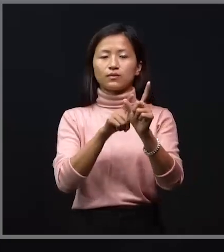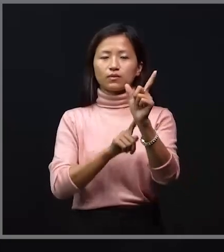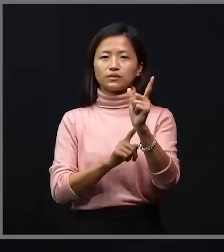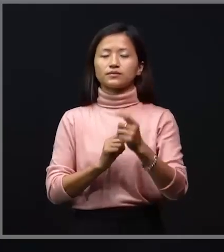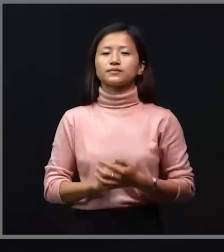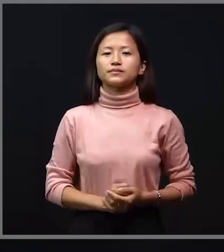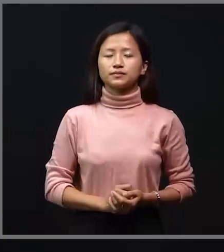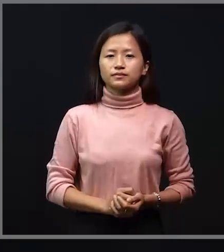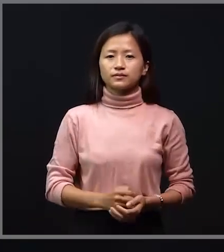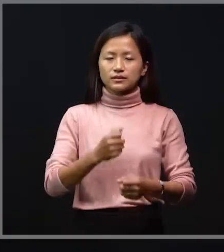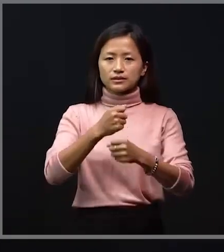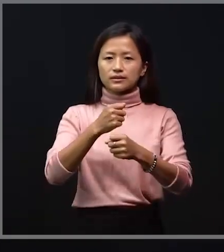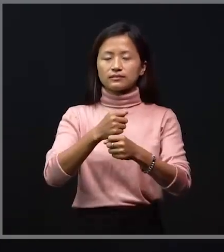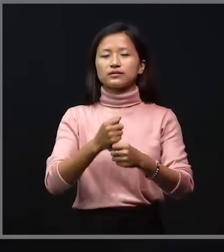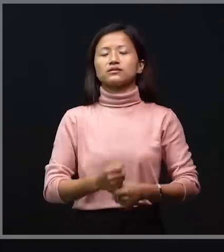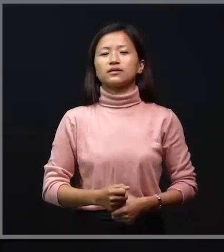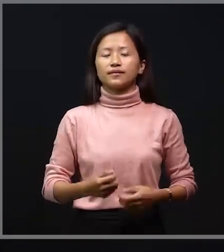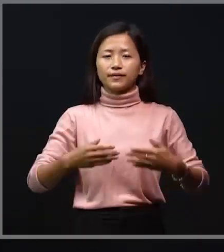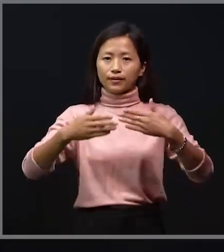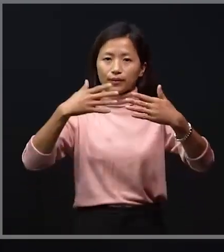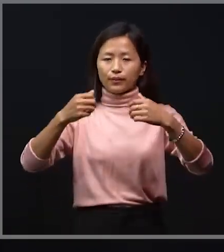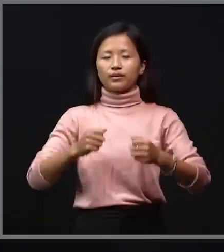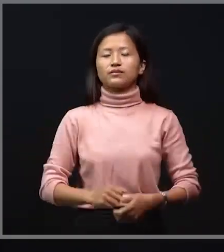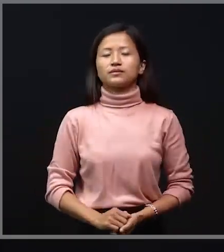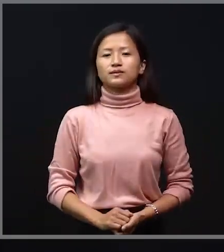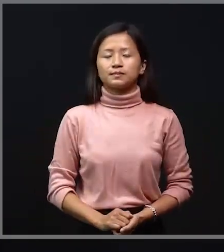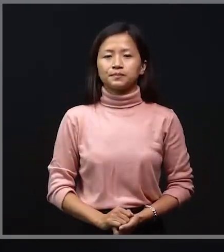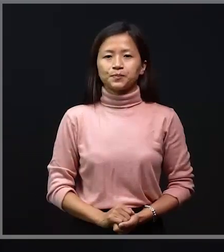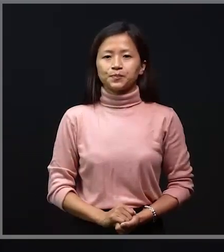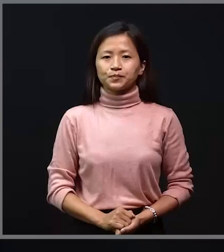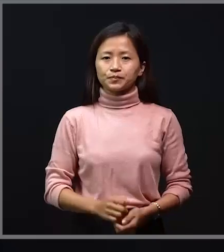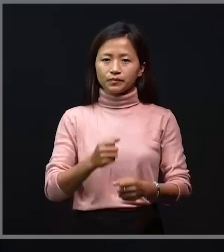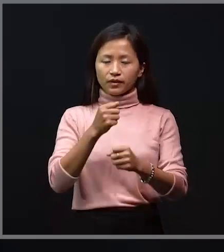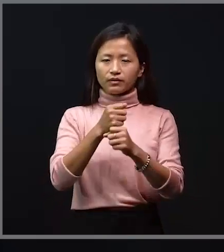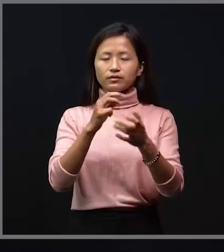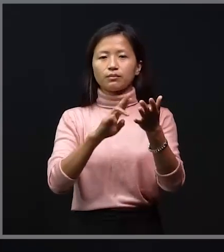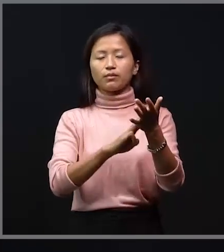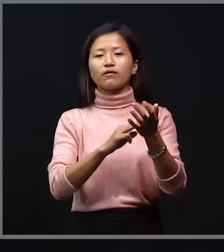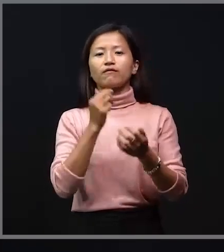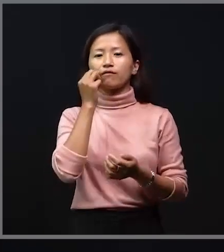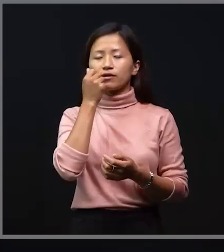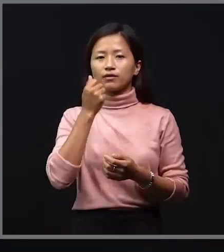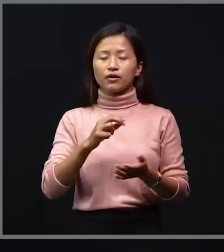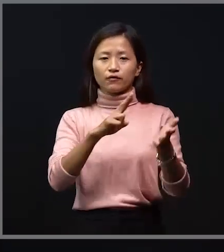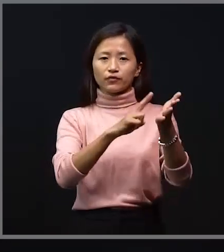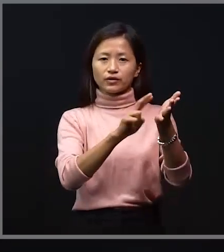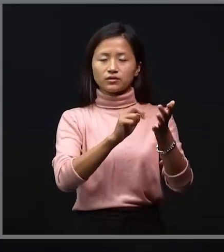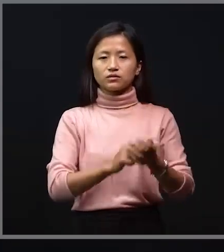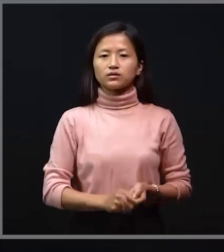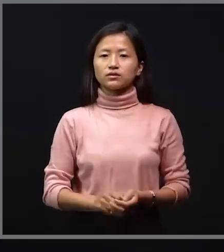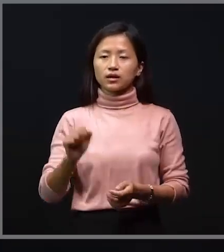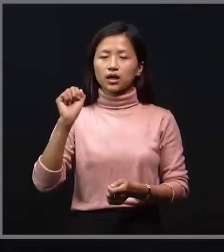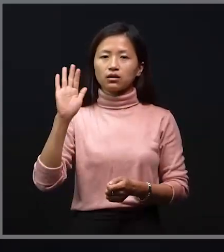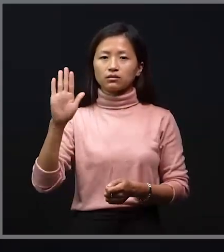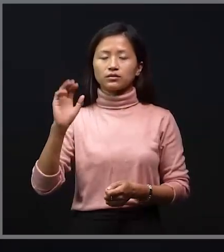between Gandhiji and Irwin. And here, Gandhiji also, he did, that is the Congress, okay,